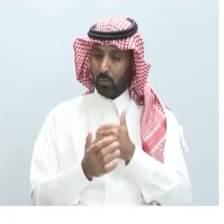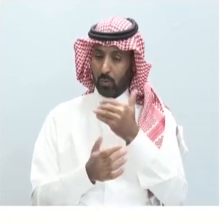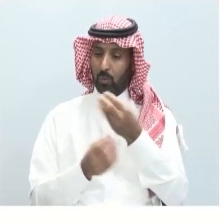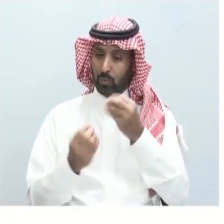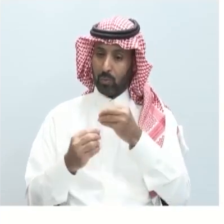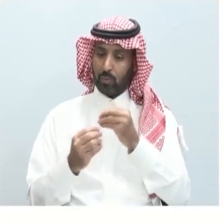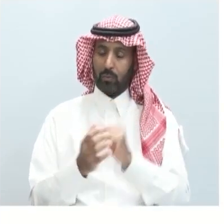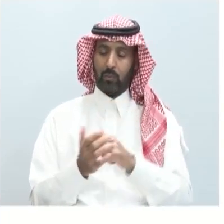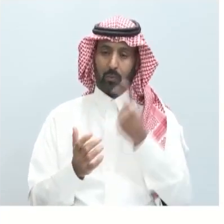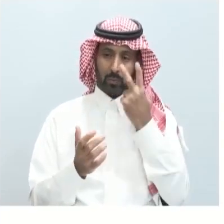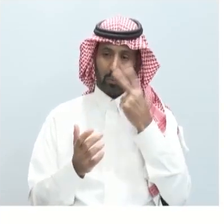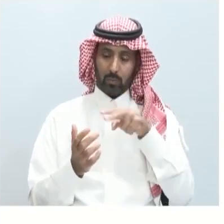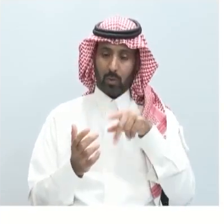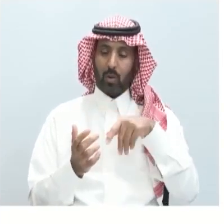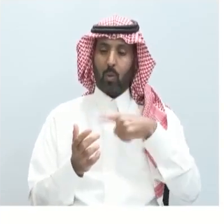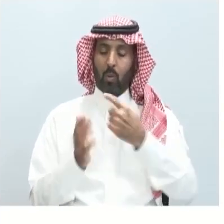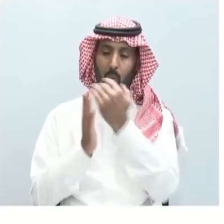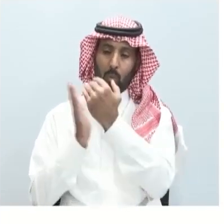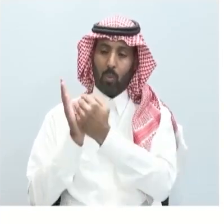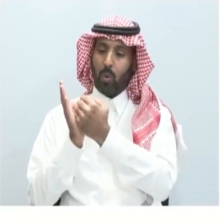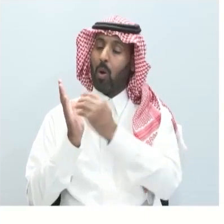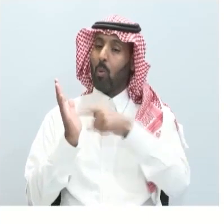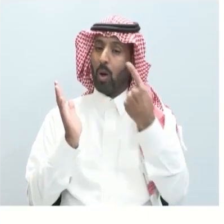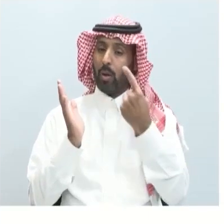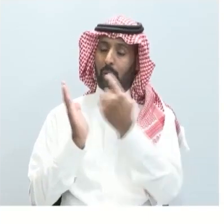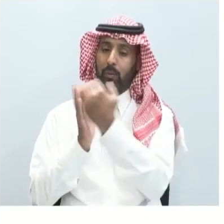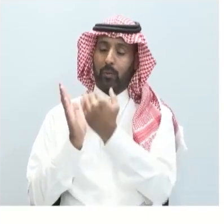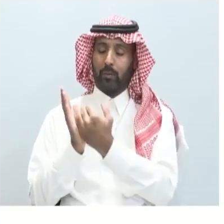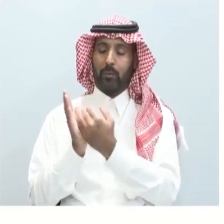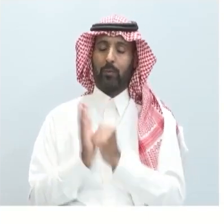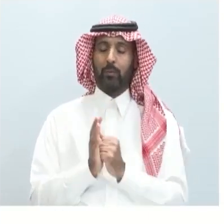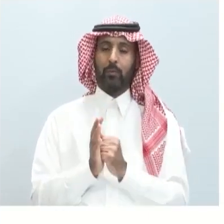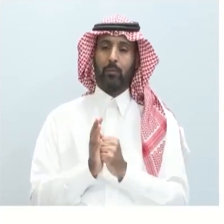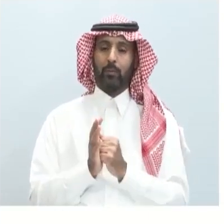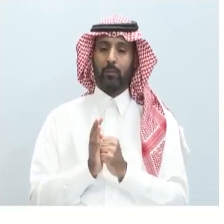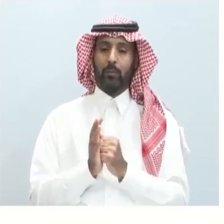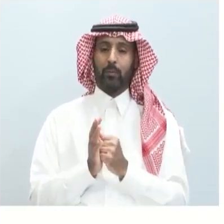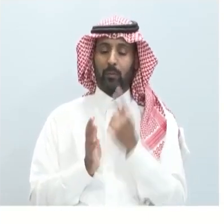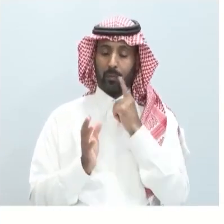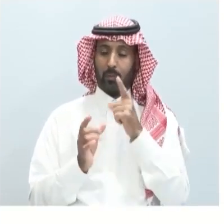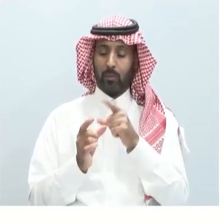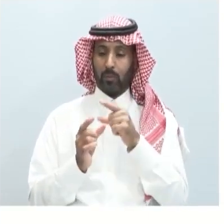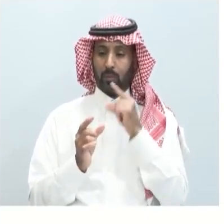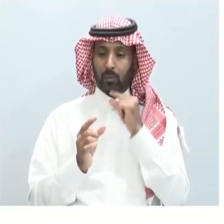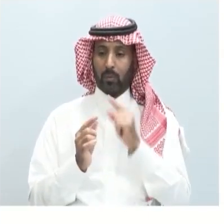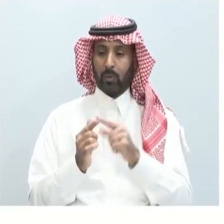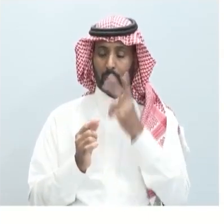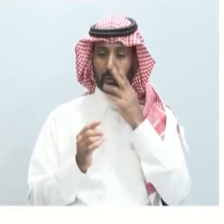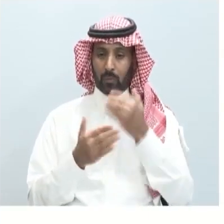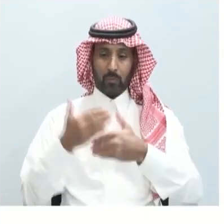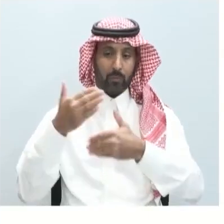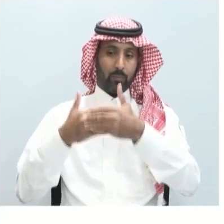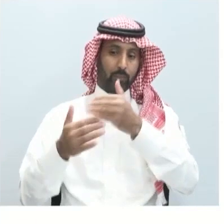paragraph one? So the answer here is what kind of potential? Limitless potential for